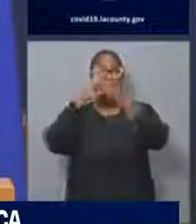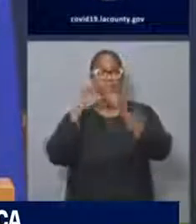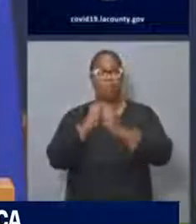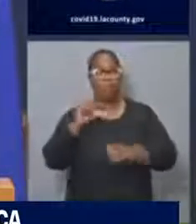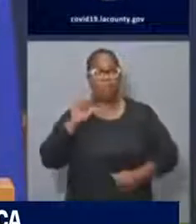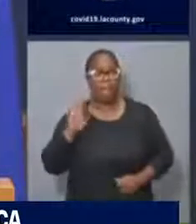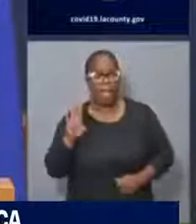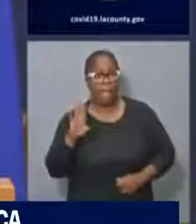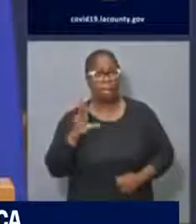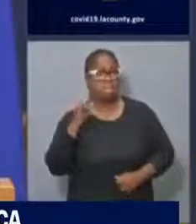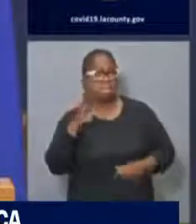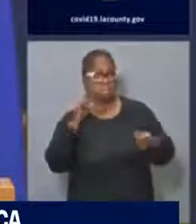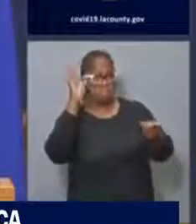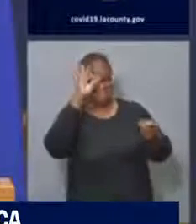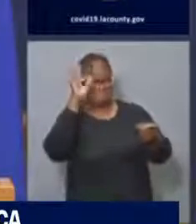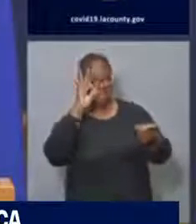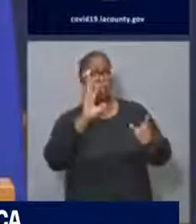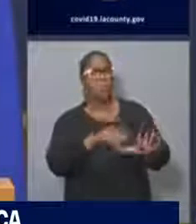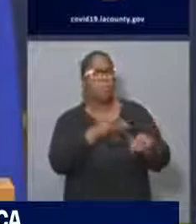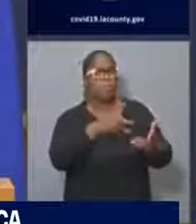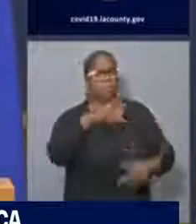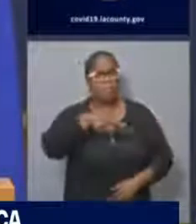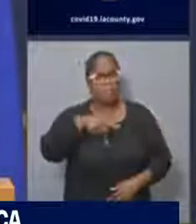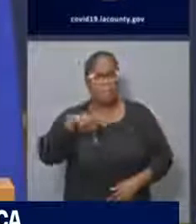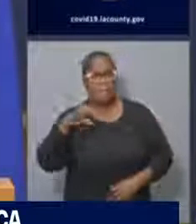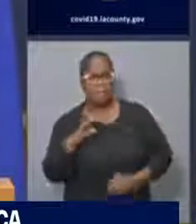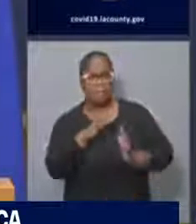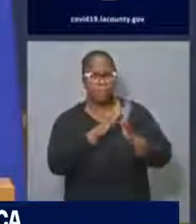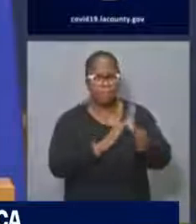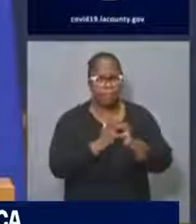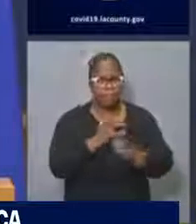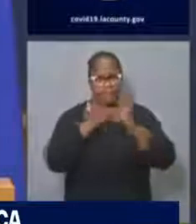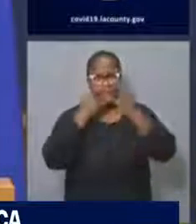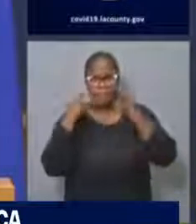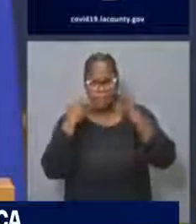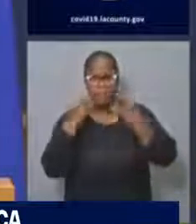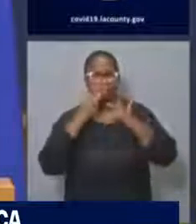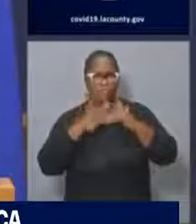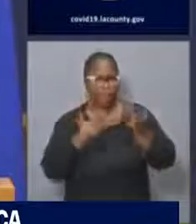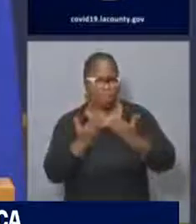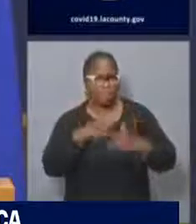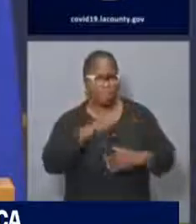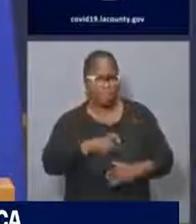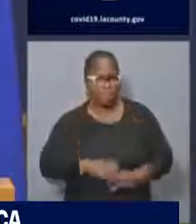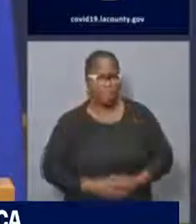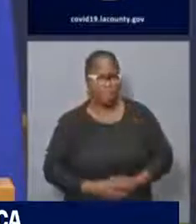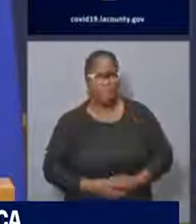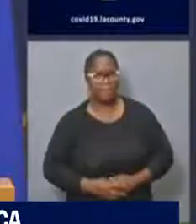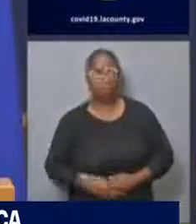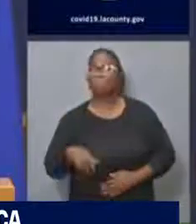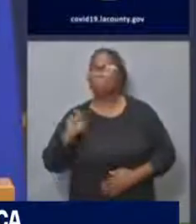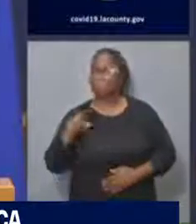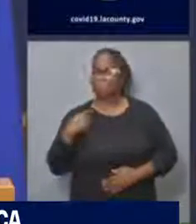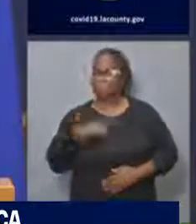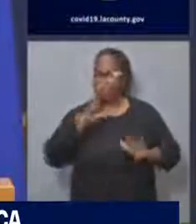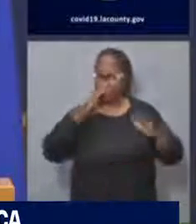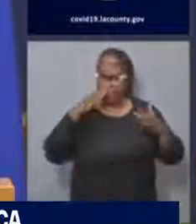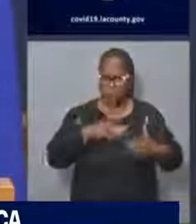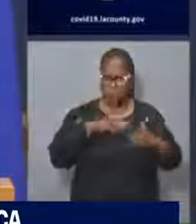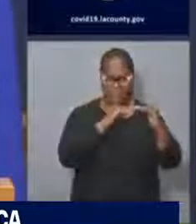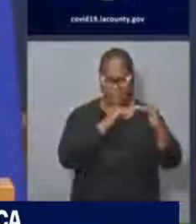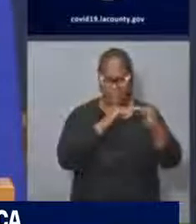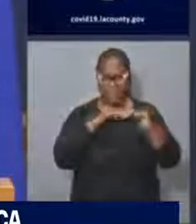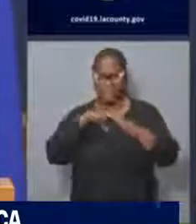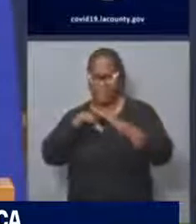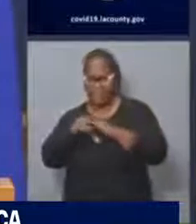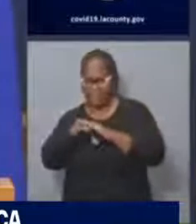and assistance with access to PPE and other resources as needed. Even though we have been focused on the issue of equity and access